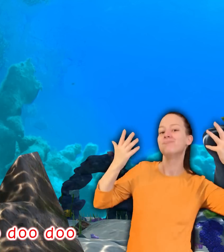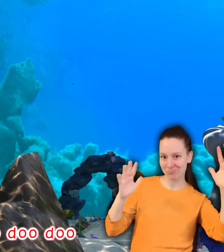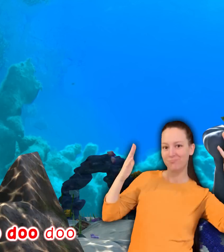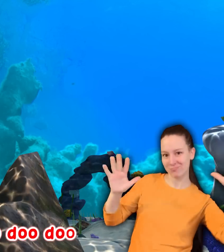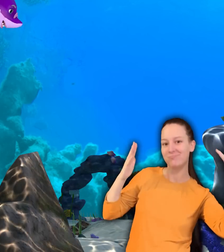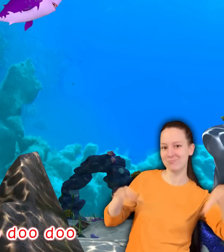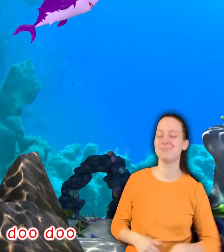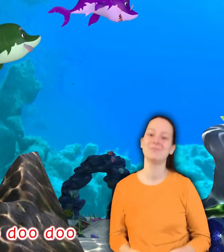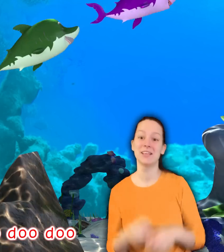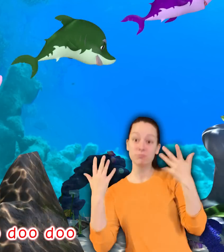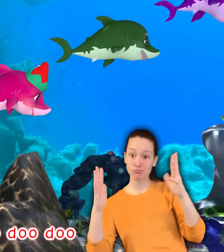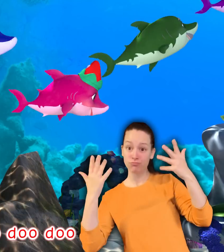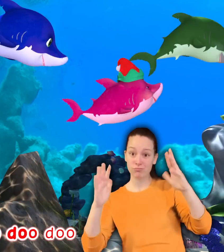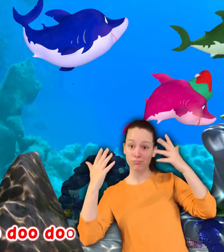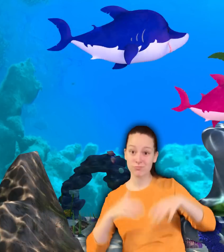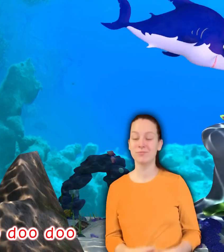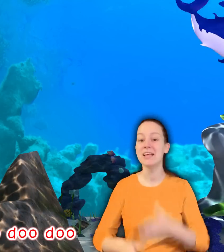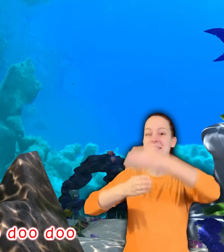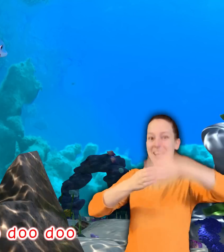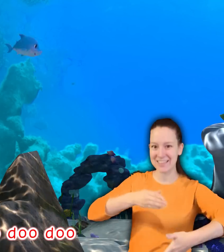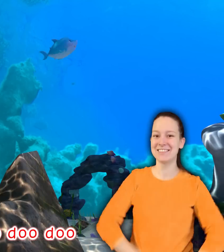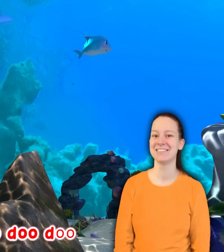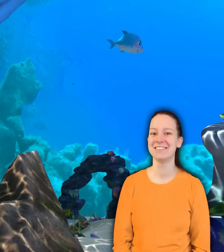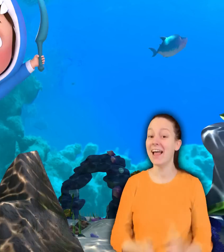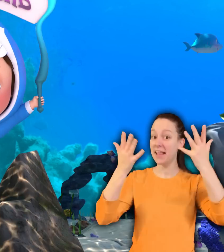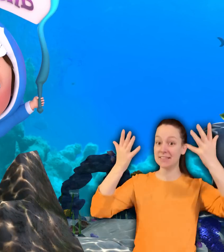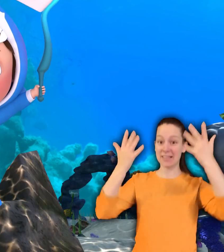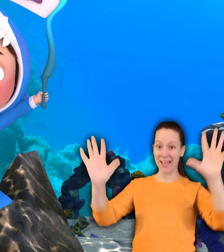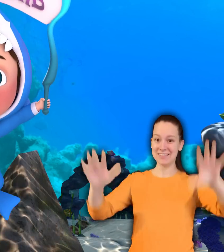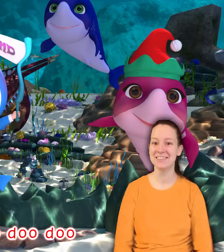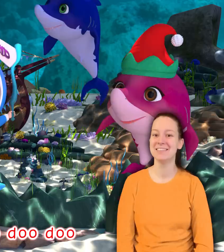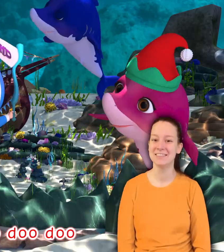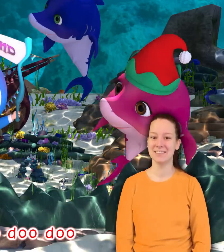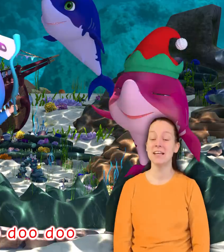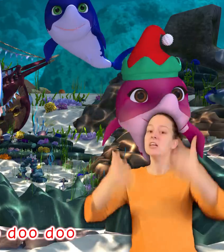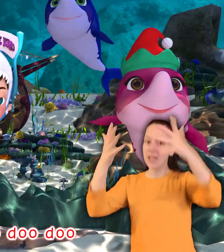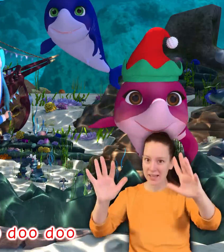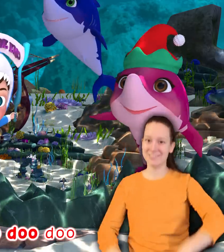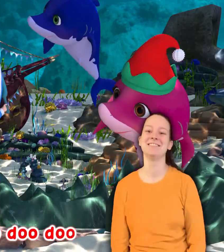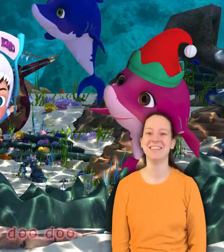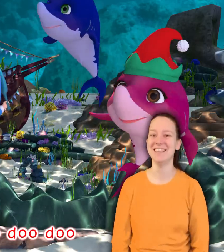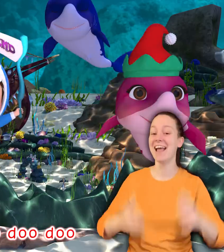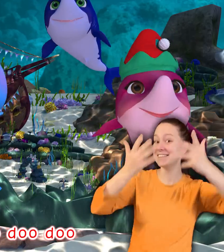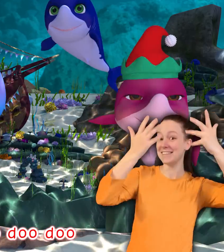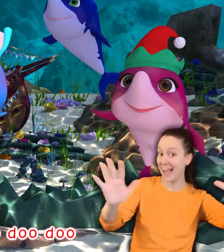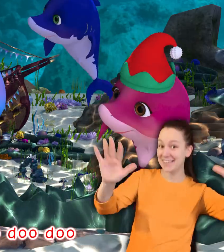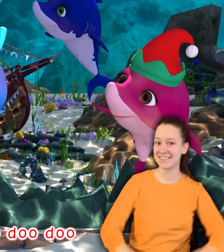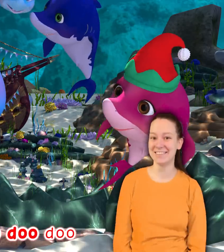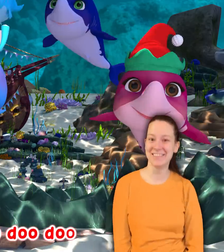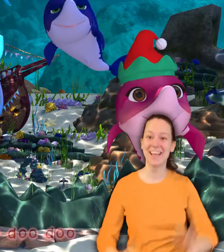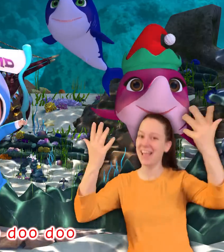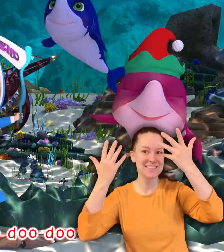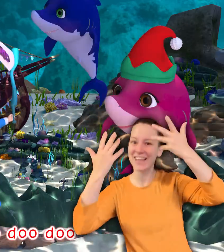end it's the end it's the end it's the end it's the end it's the